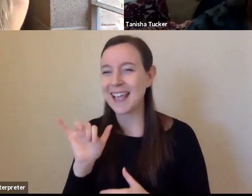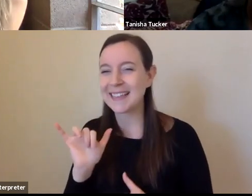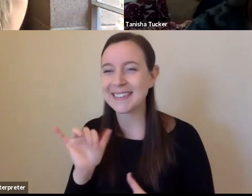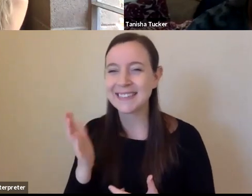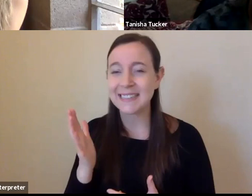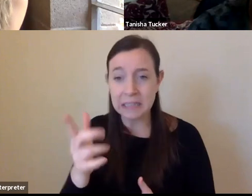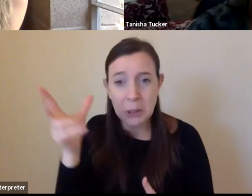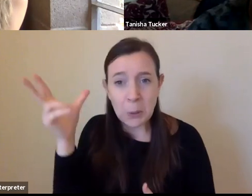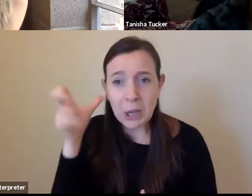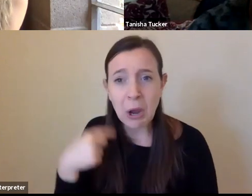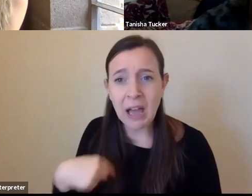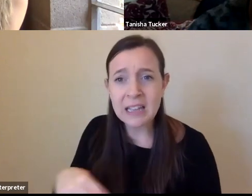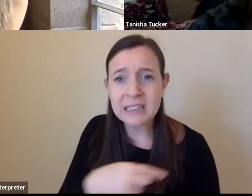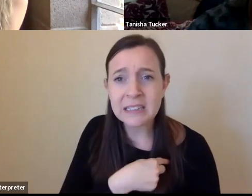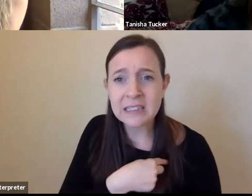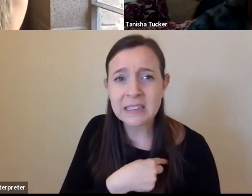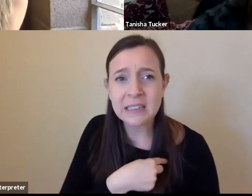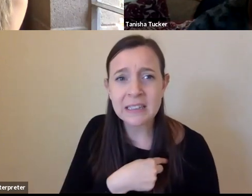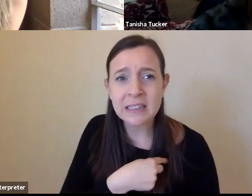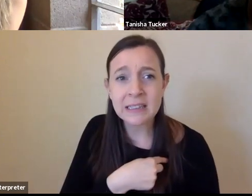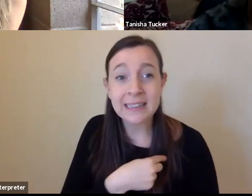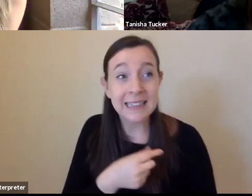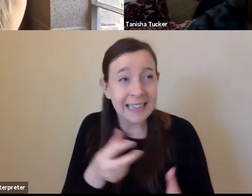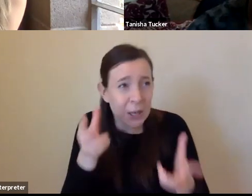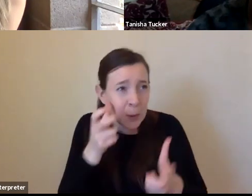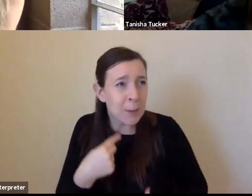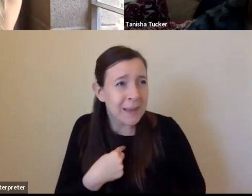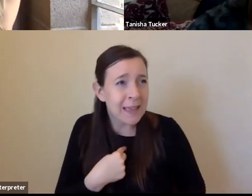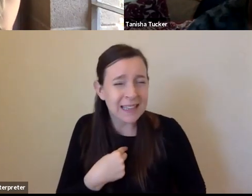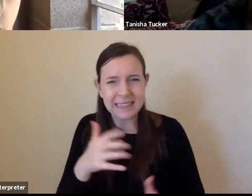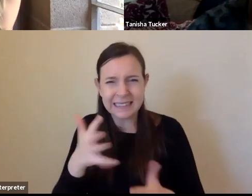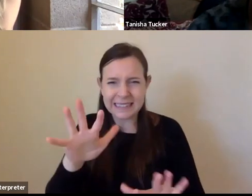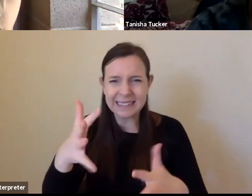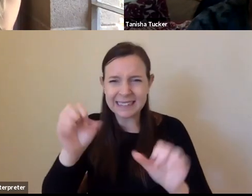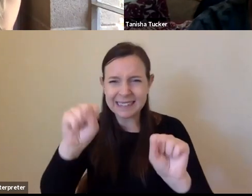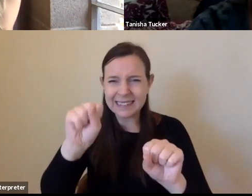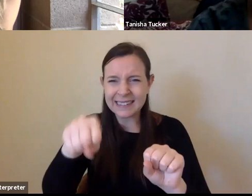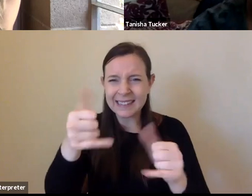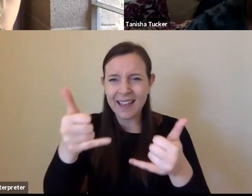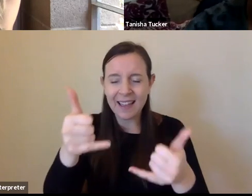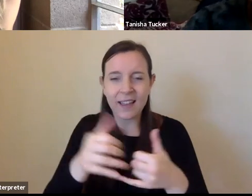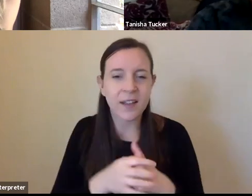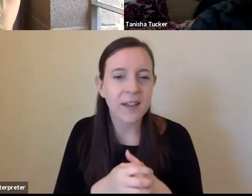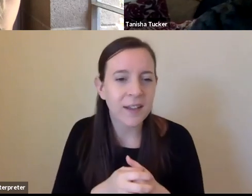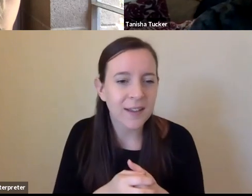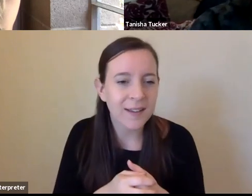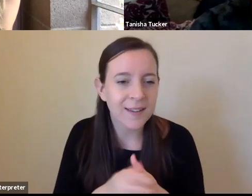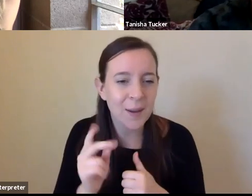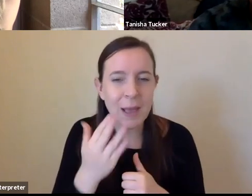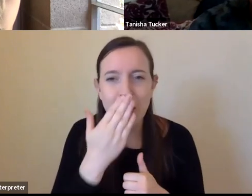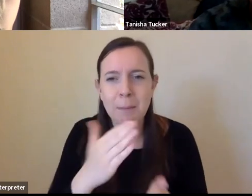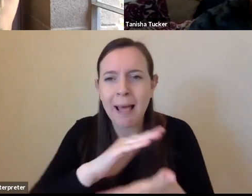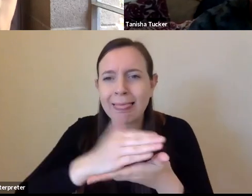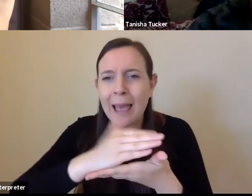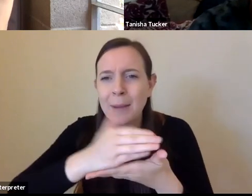Can you hear us? Yes, can you hear me? Now we can. Yes. Okay, good. I'm on my laptop. It's a